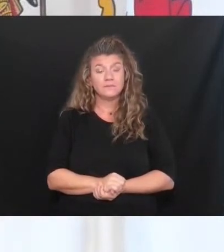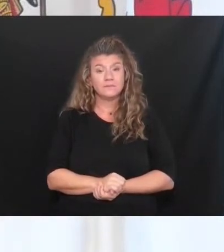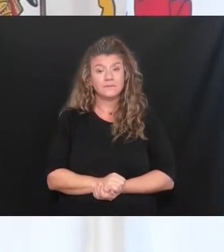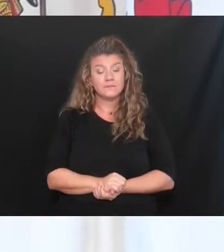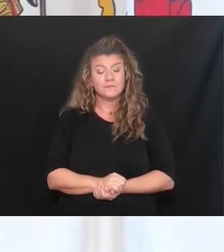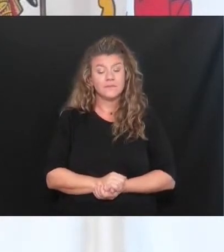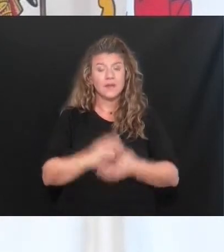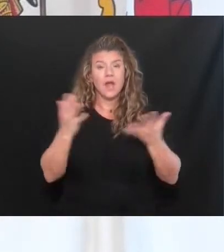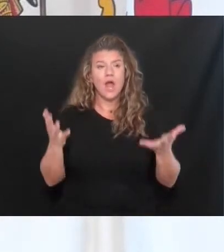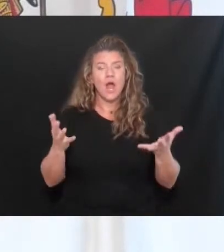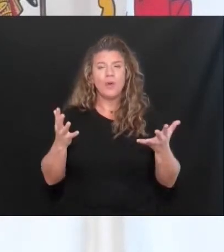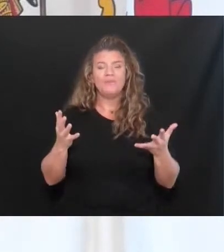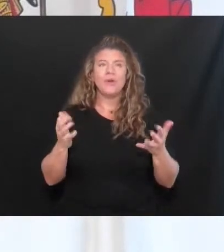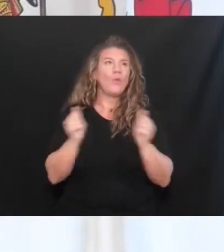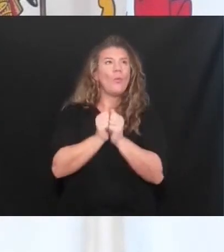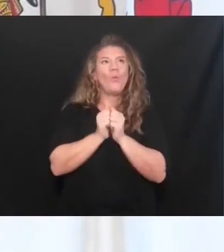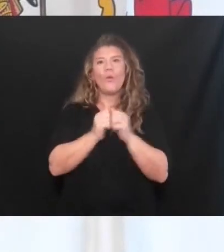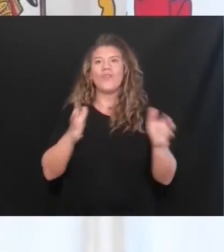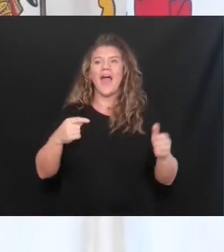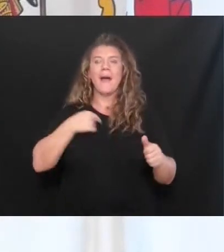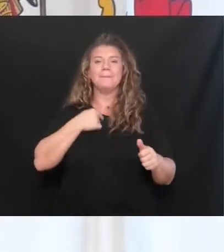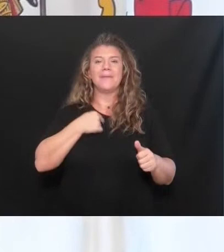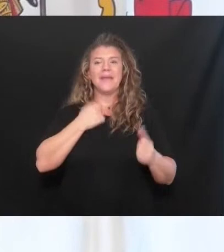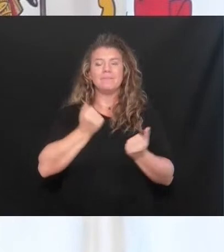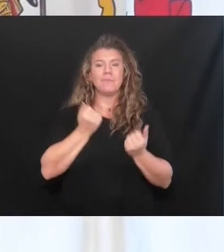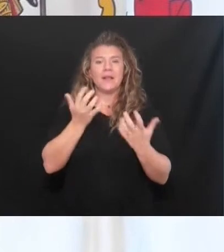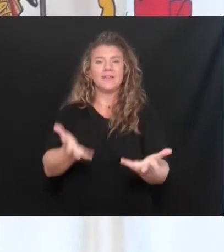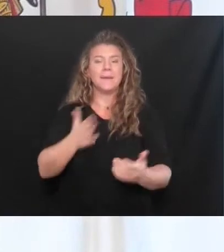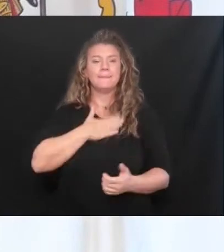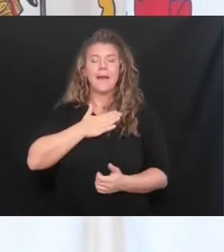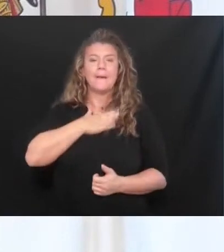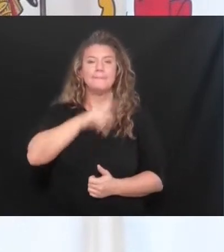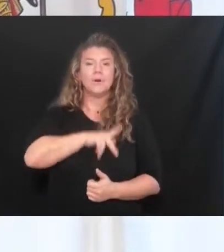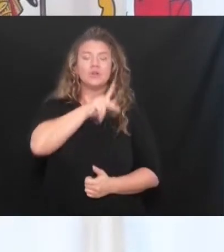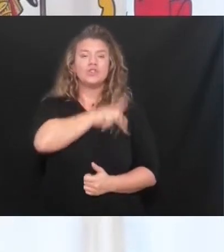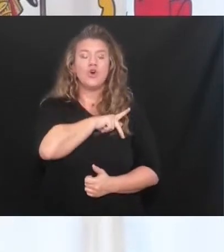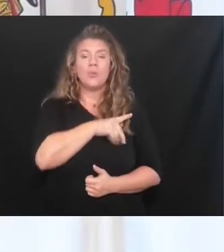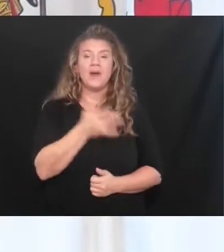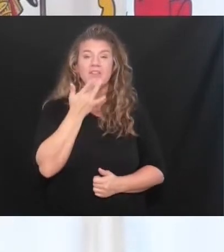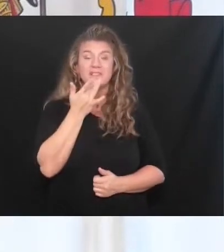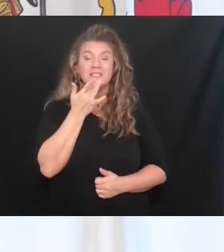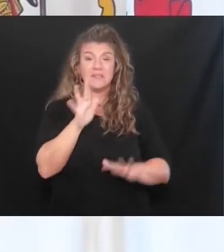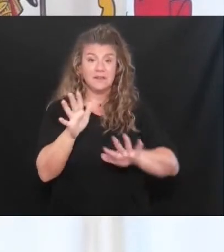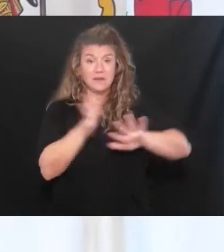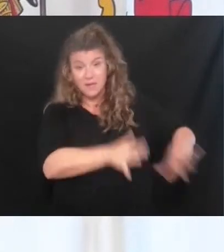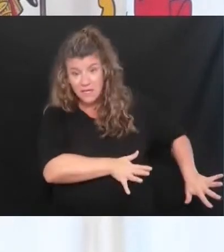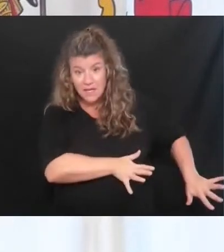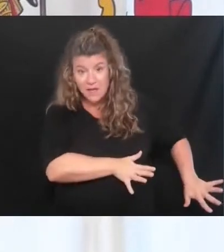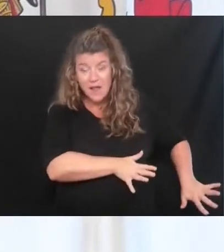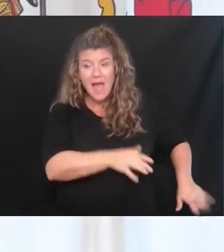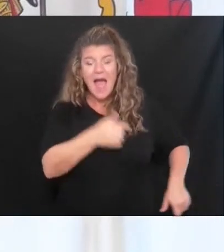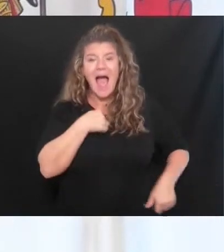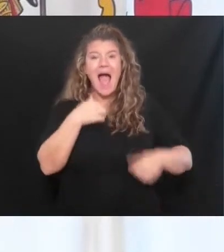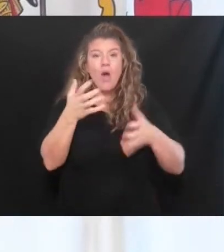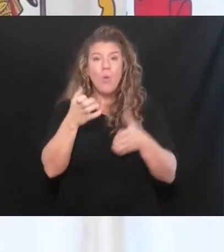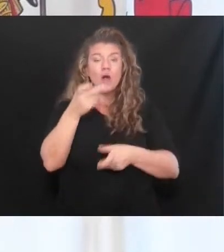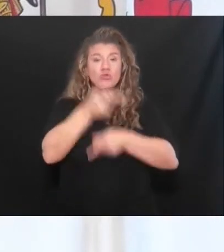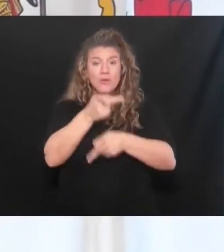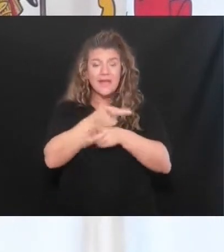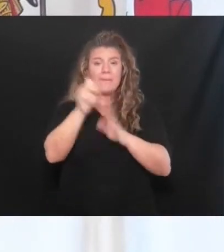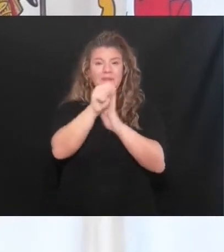Without expressing my personal preferences and whatever, I am trying to keep the state all